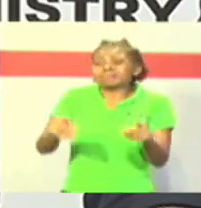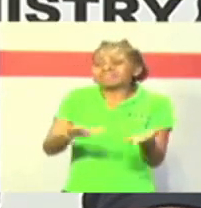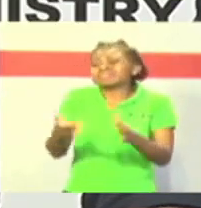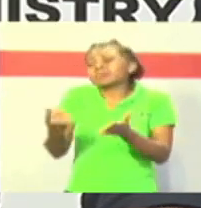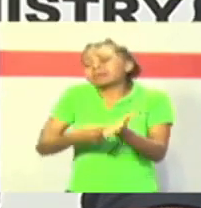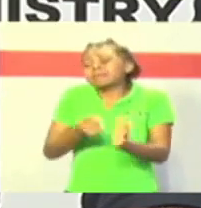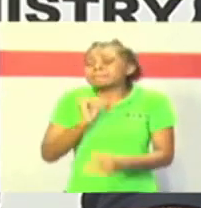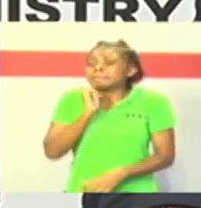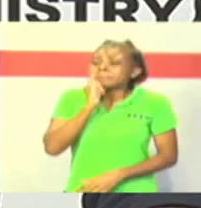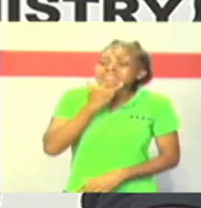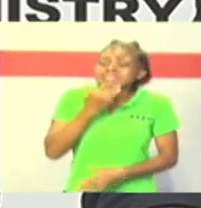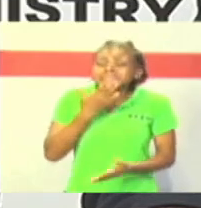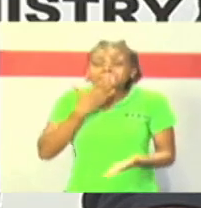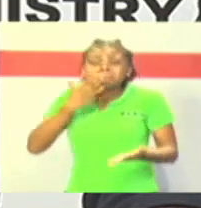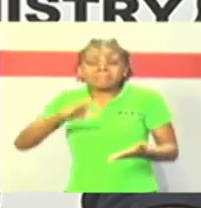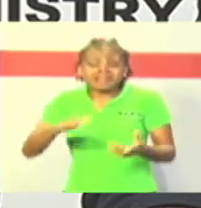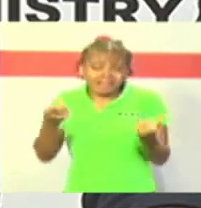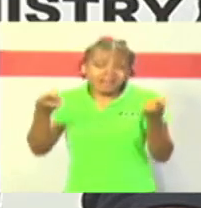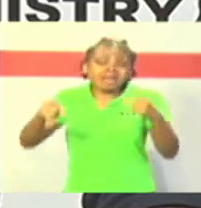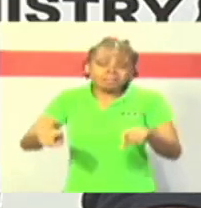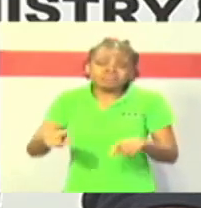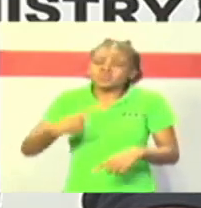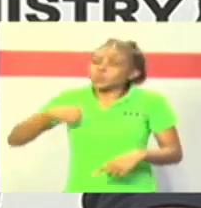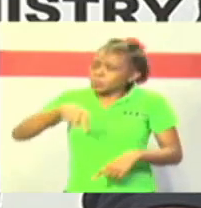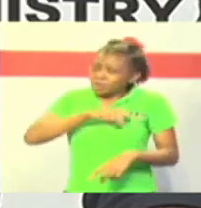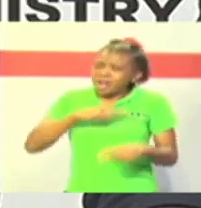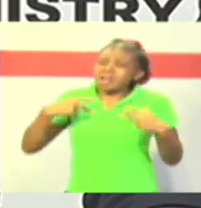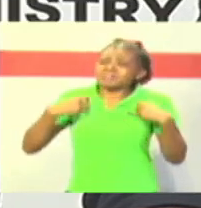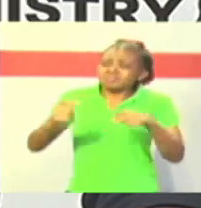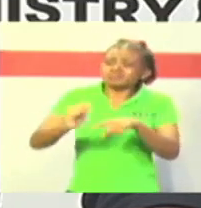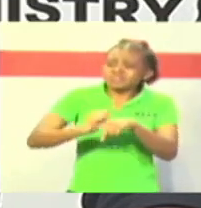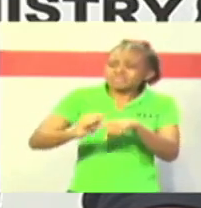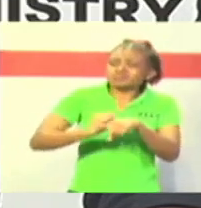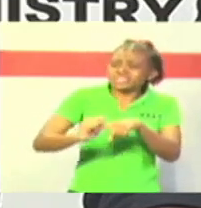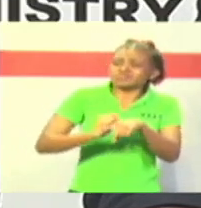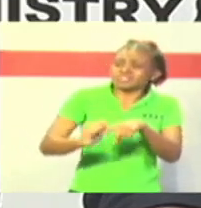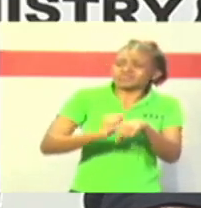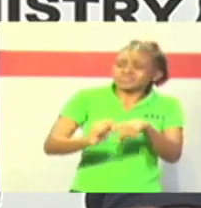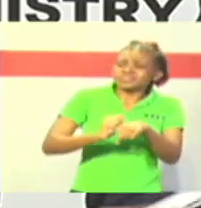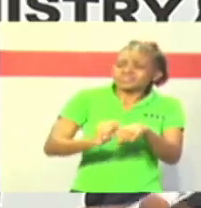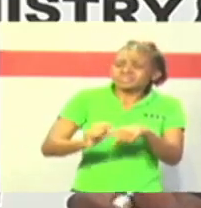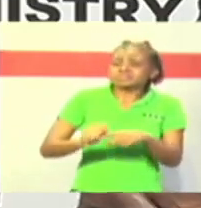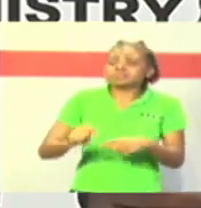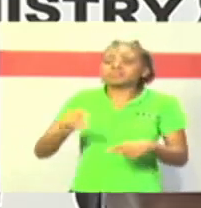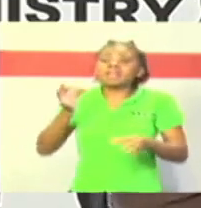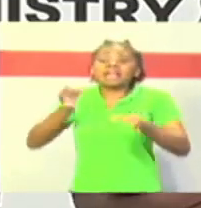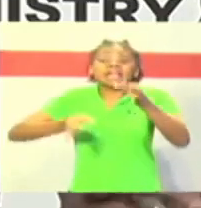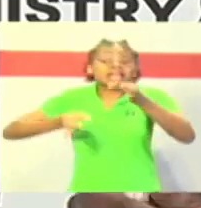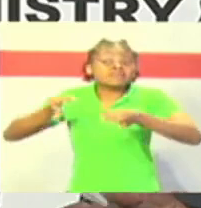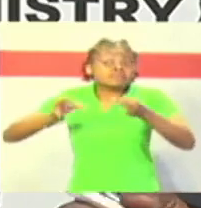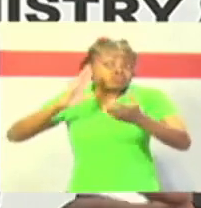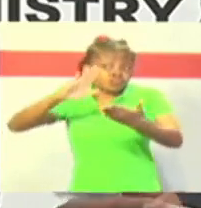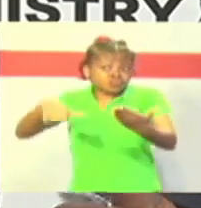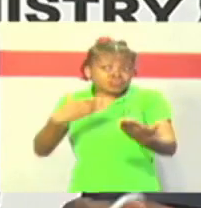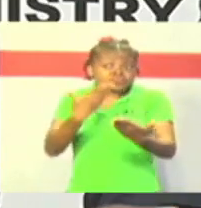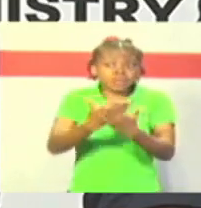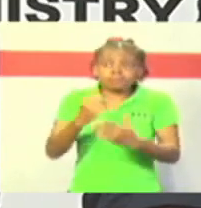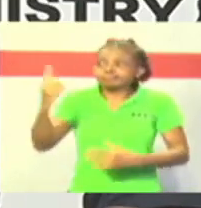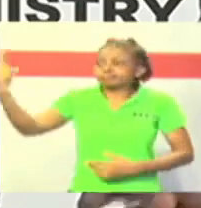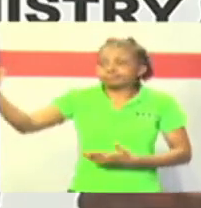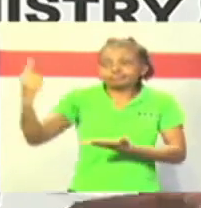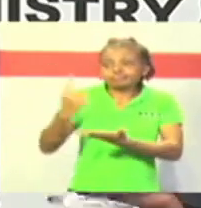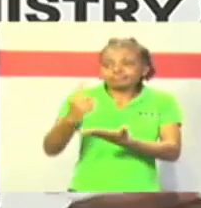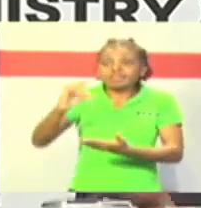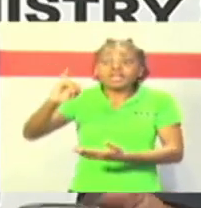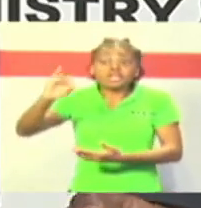training sessions for critically ill patients at ICU and HDU. That is ongoing with at